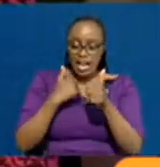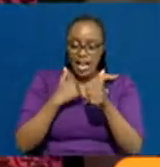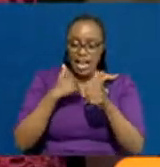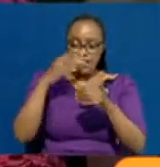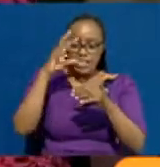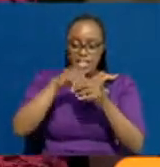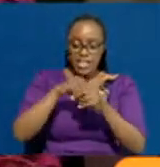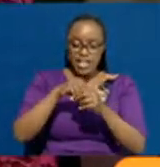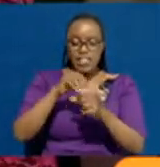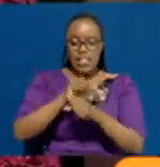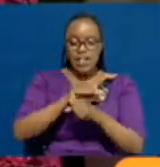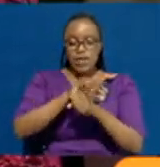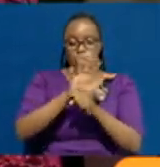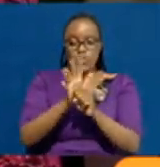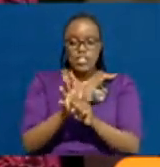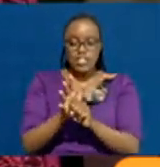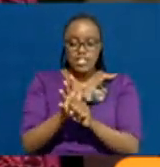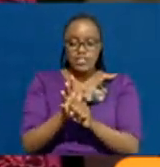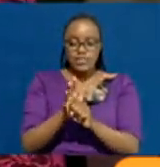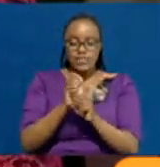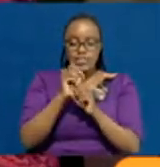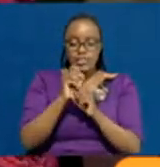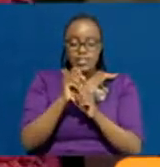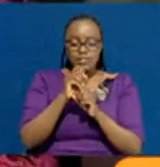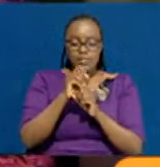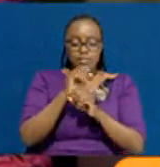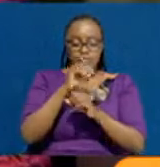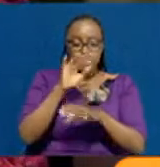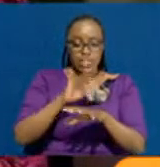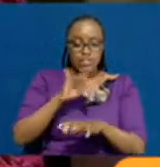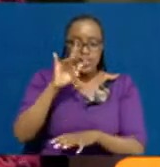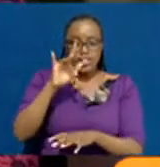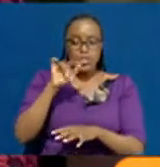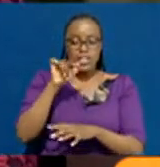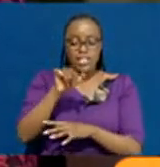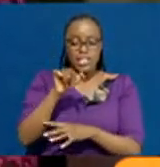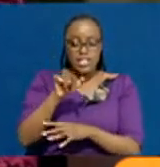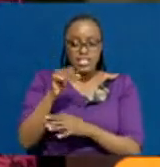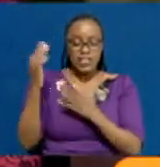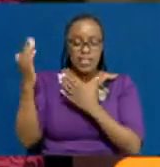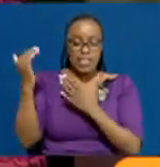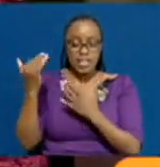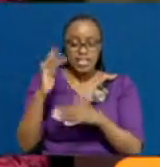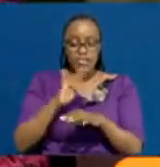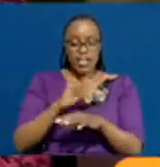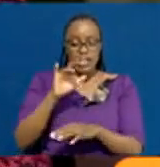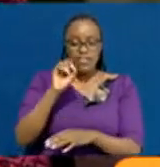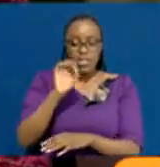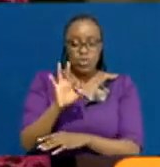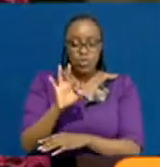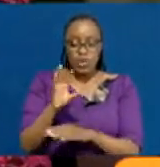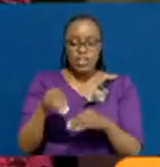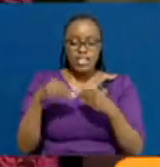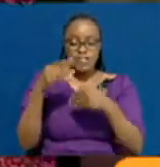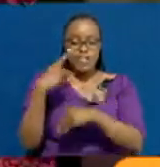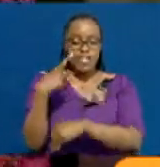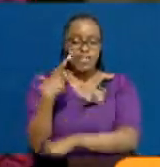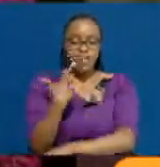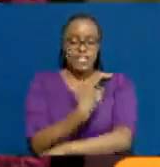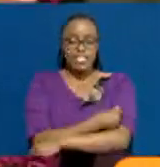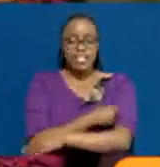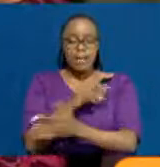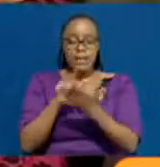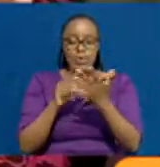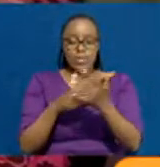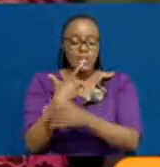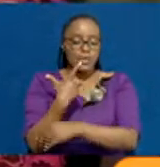the coronavirus invasion. So that is the expected effect of giving the vaccination. So the vaccine